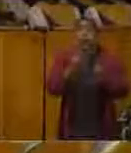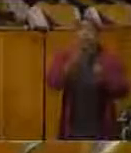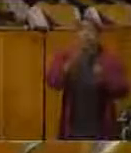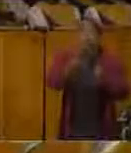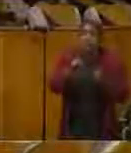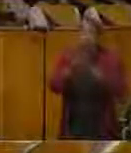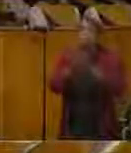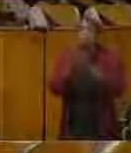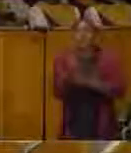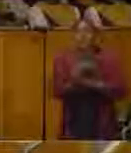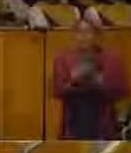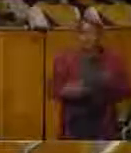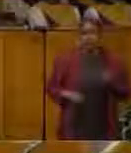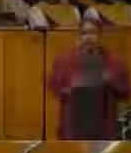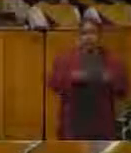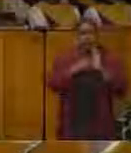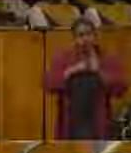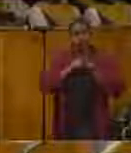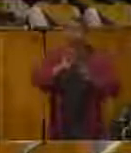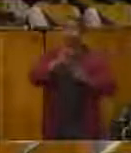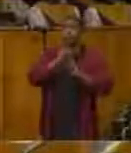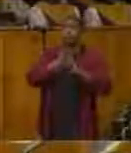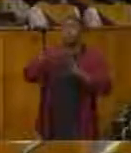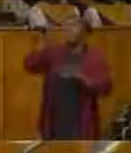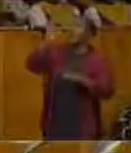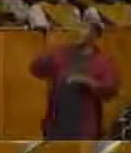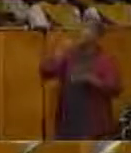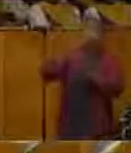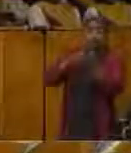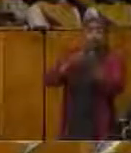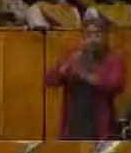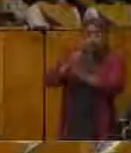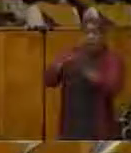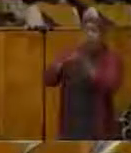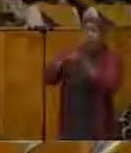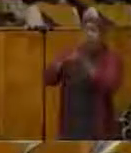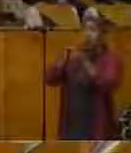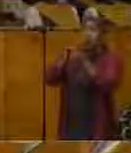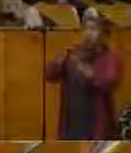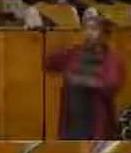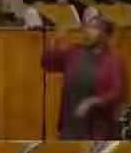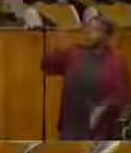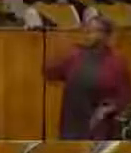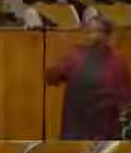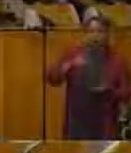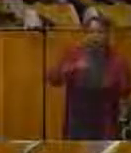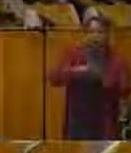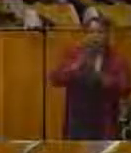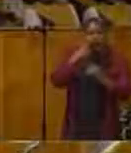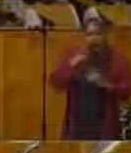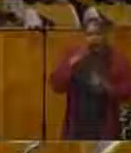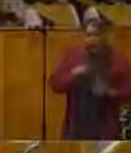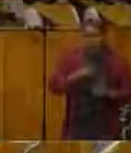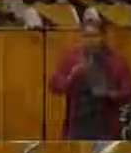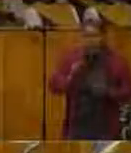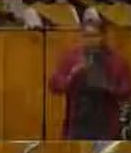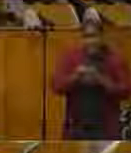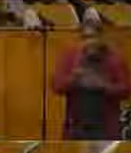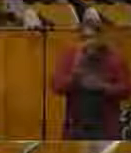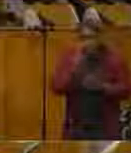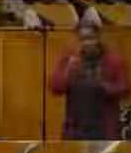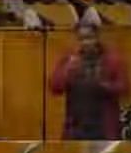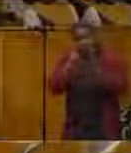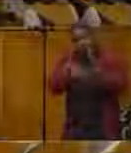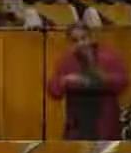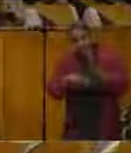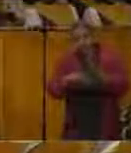planning. To give God what God rightfully desires and deserves requires that you look over